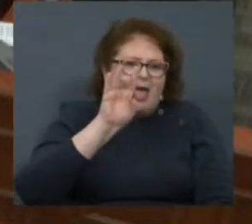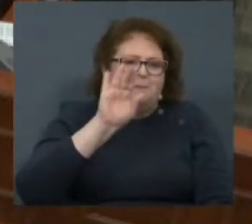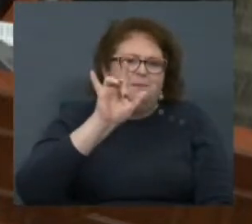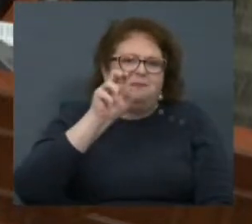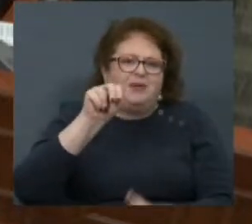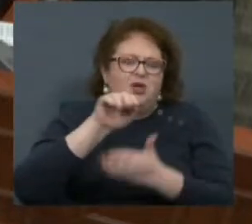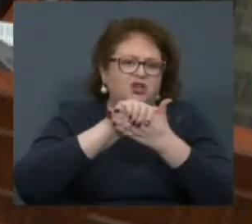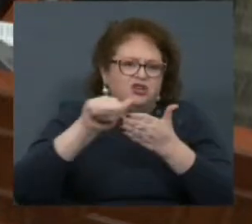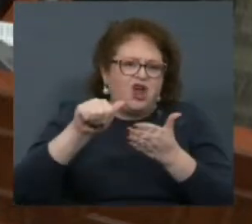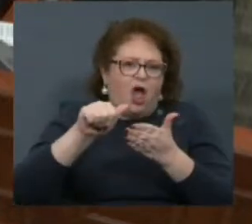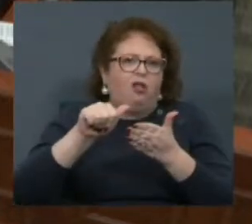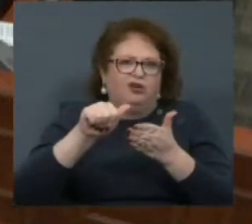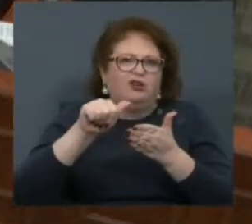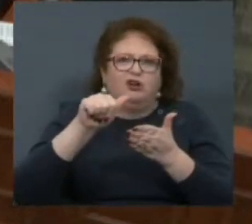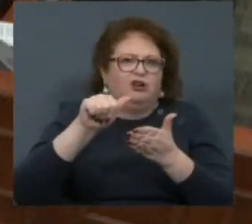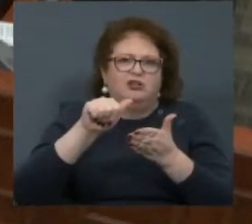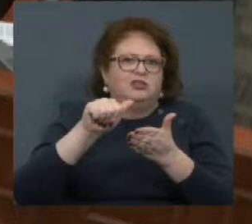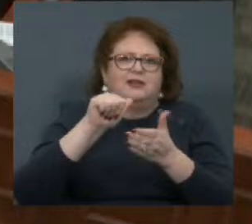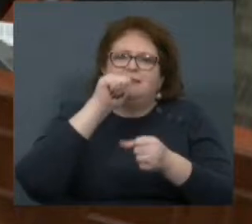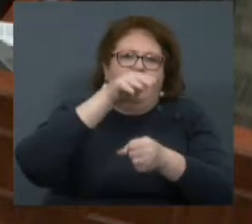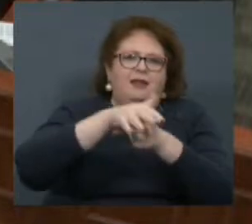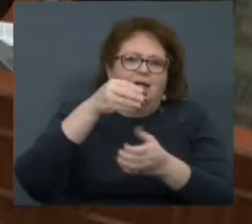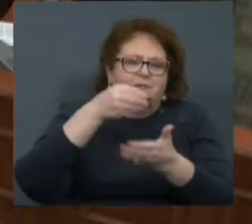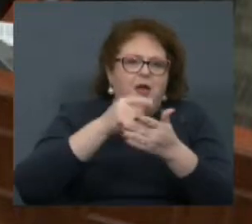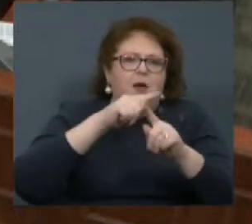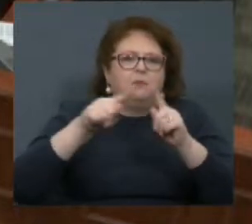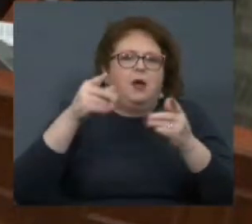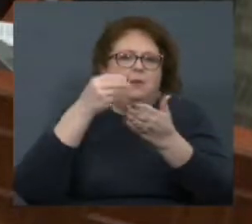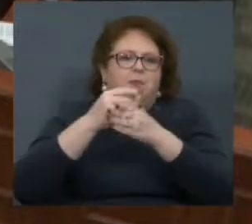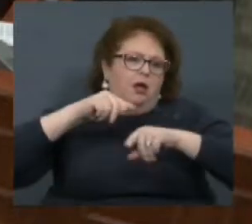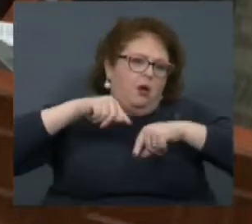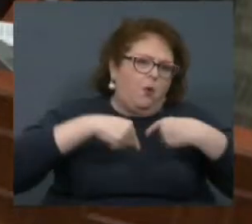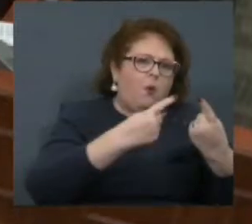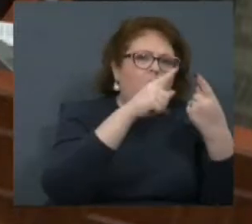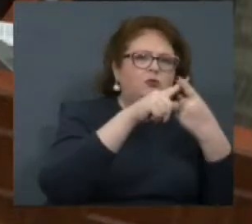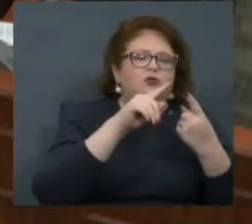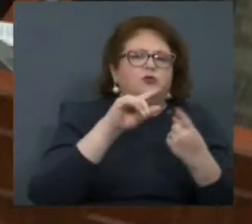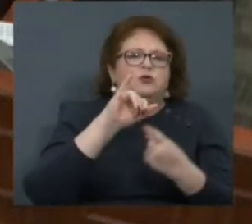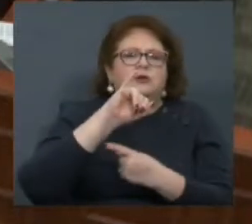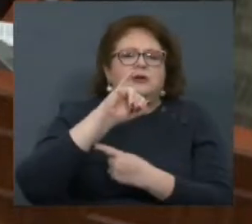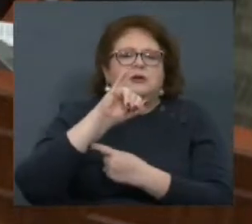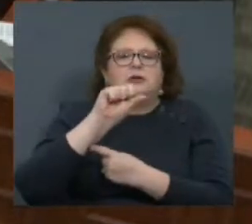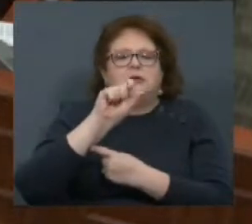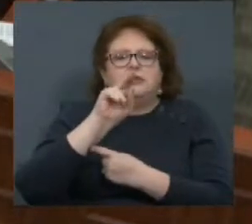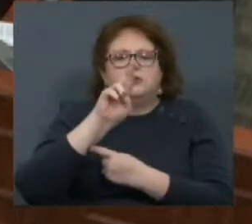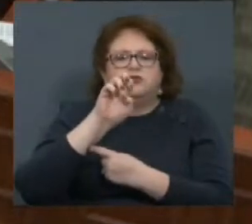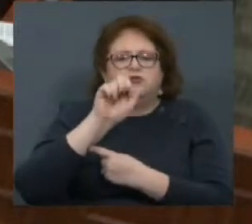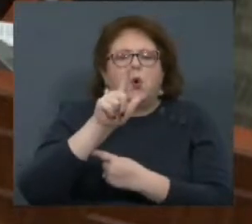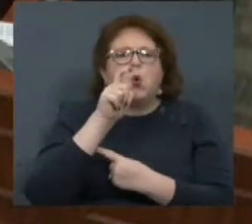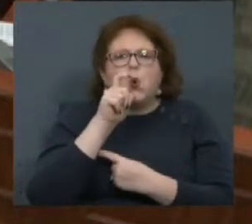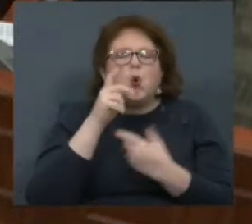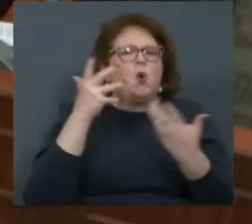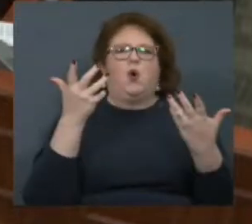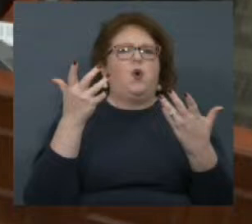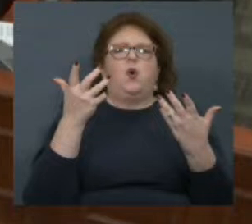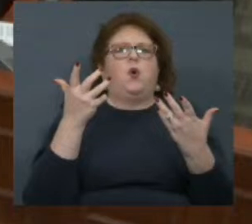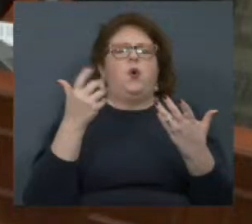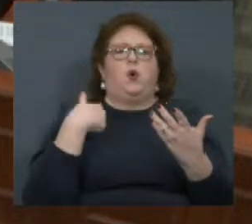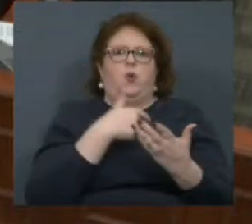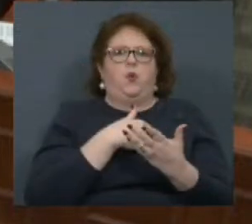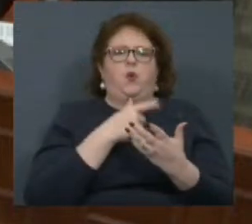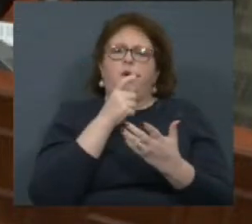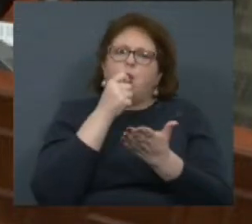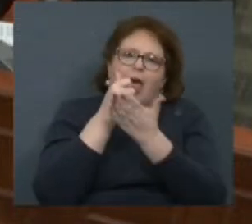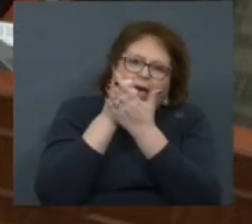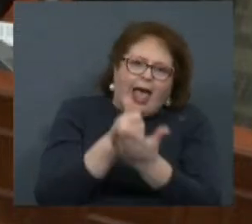Israel, who's gonna come to you really, really in a time of emergency? So I think building local power